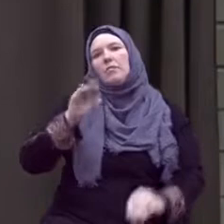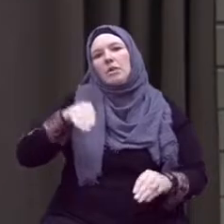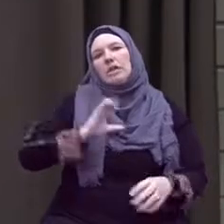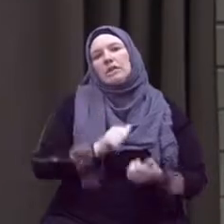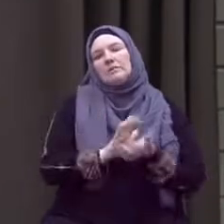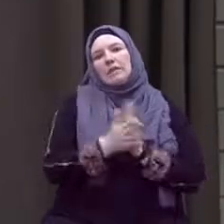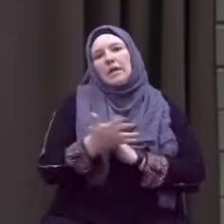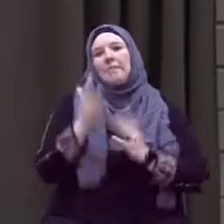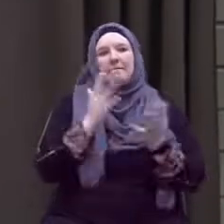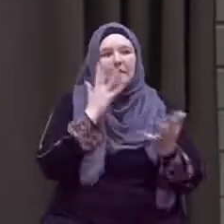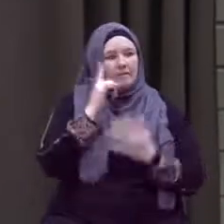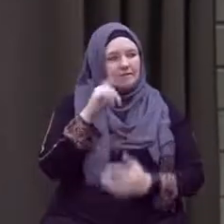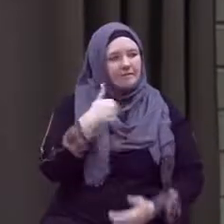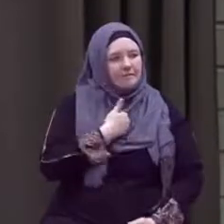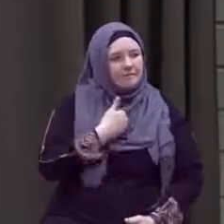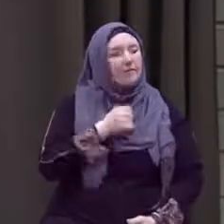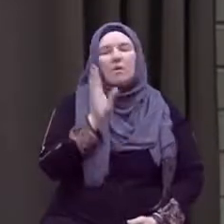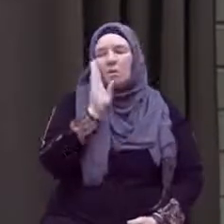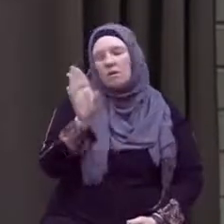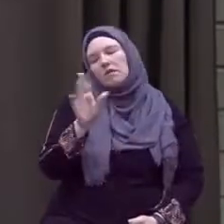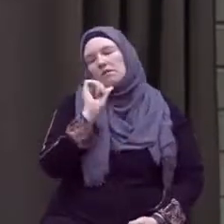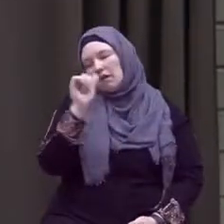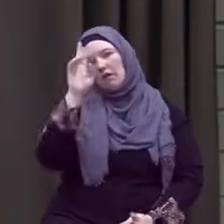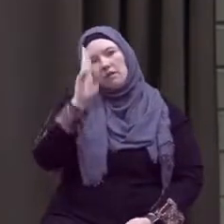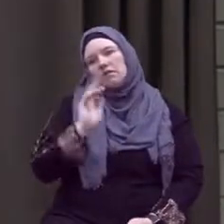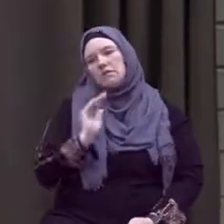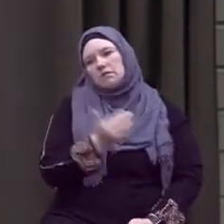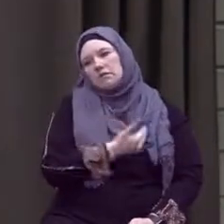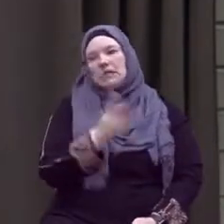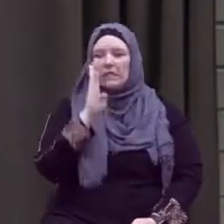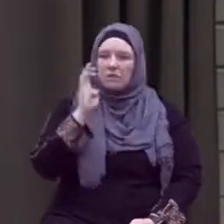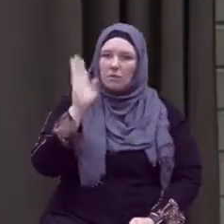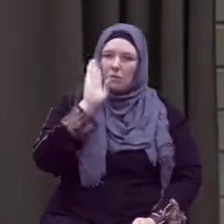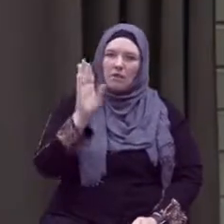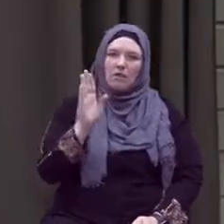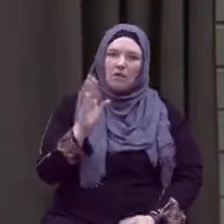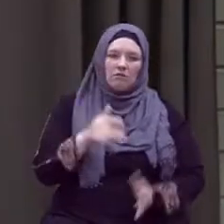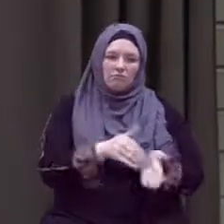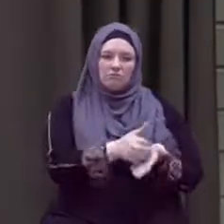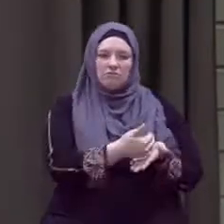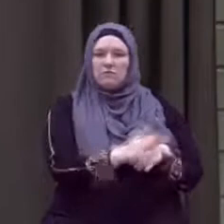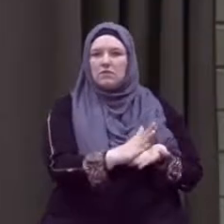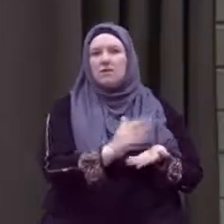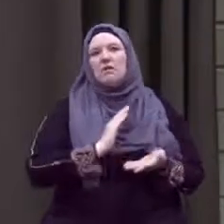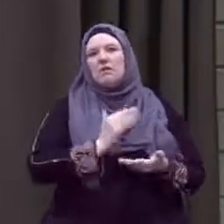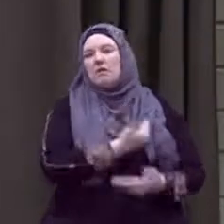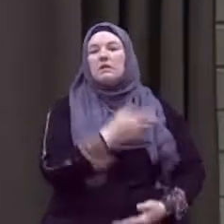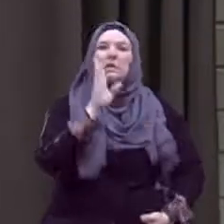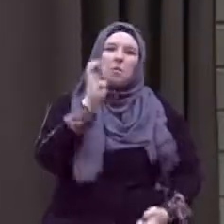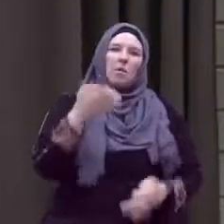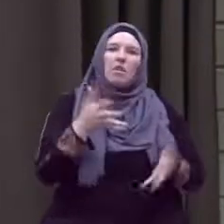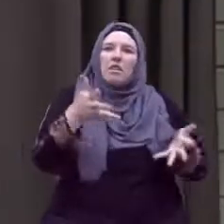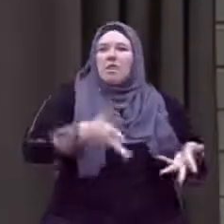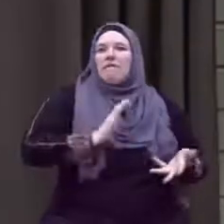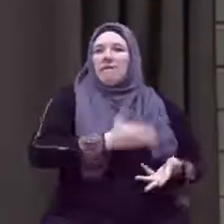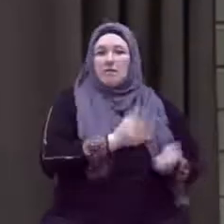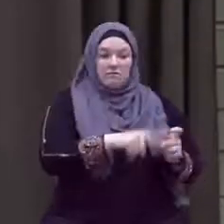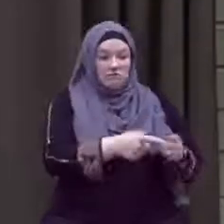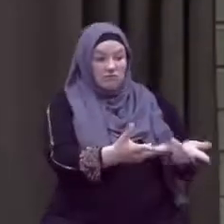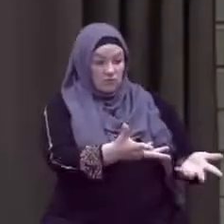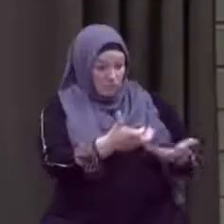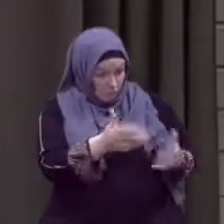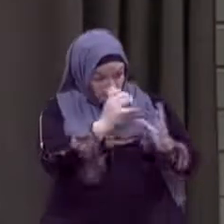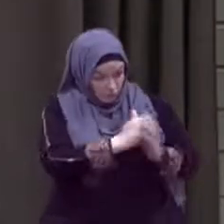humiliation. He will dishonor us. He will disown us. He would leave us to our